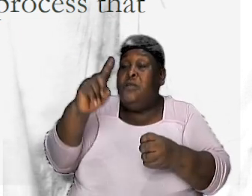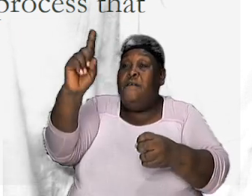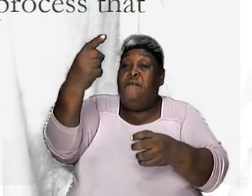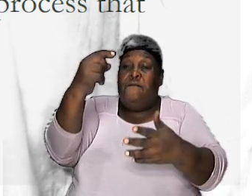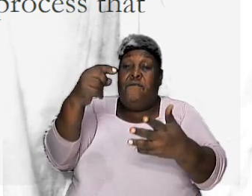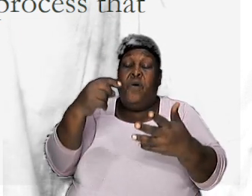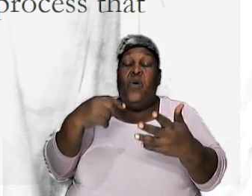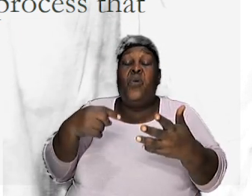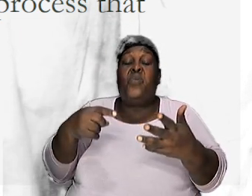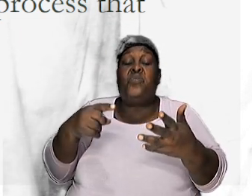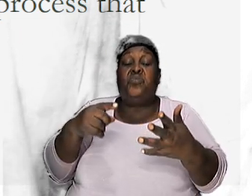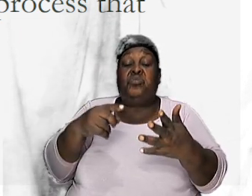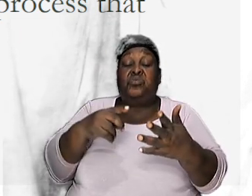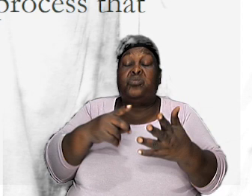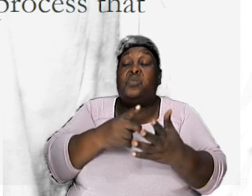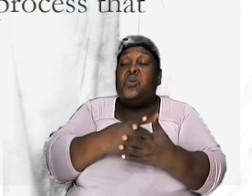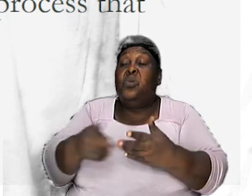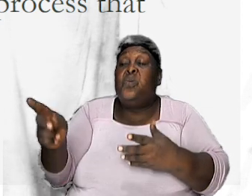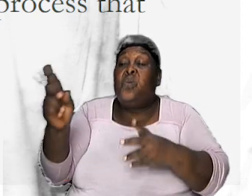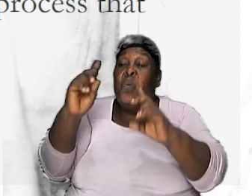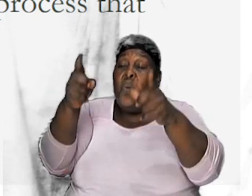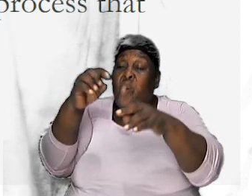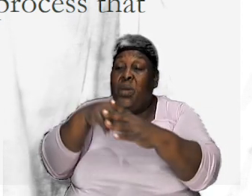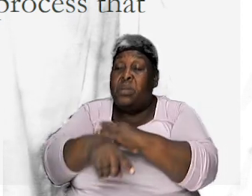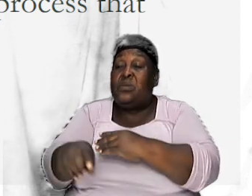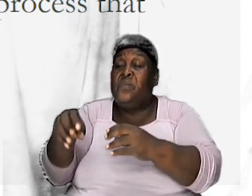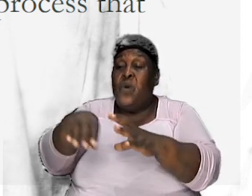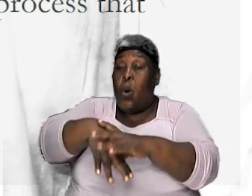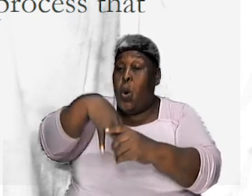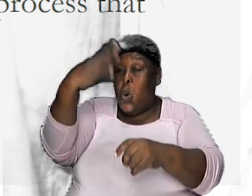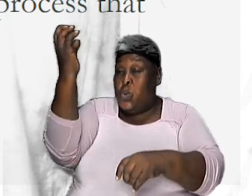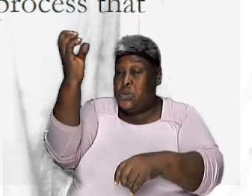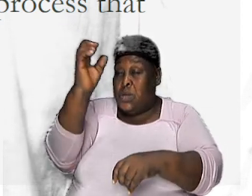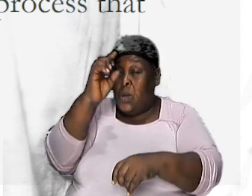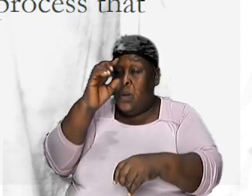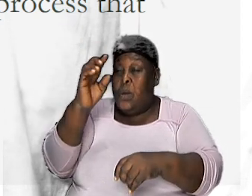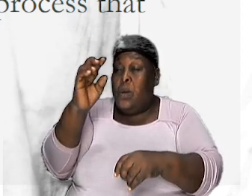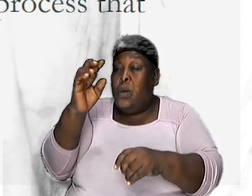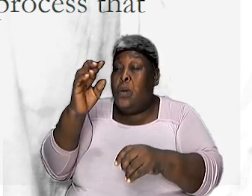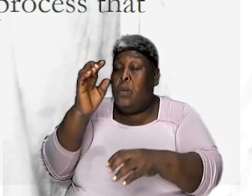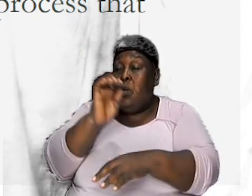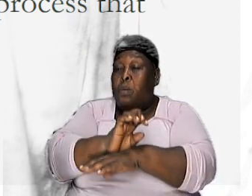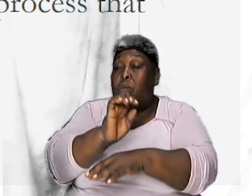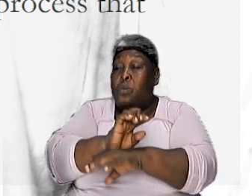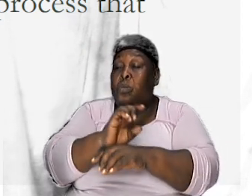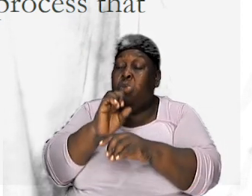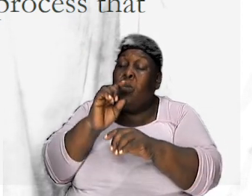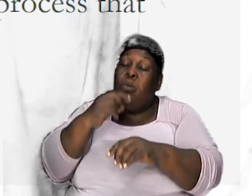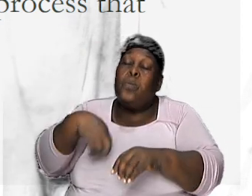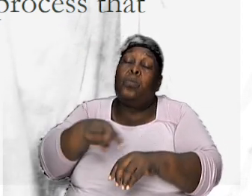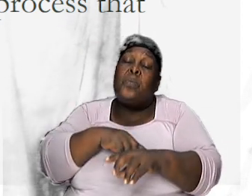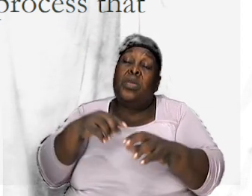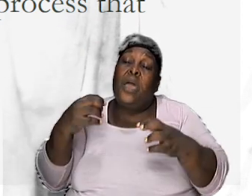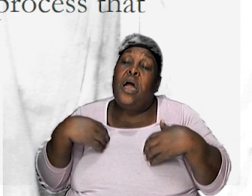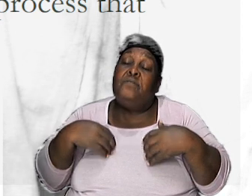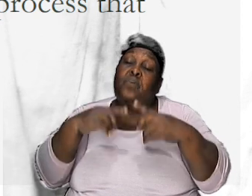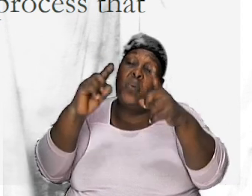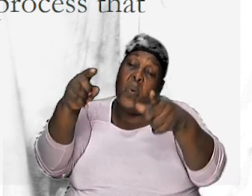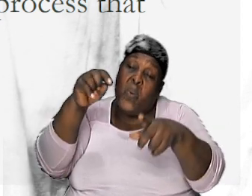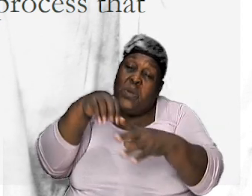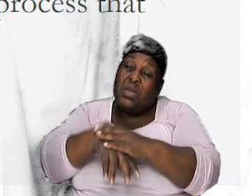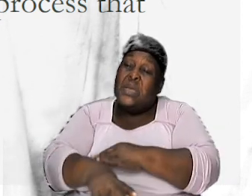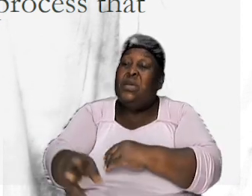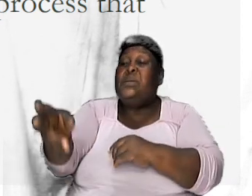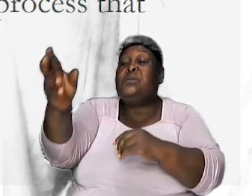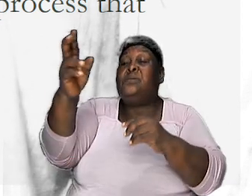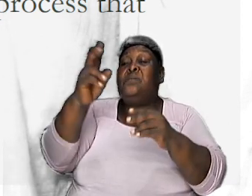about going into the outer court. We talk about going into the holy place. And then you have to go through the process to get into the